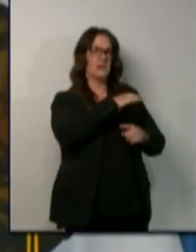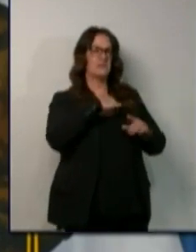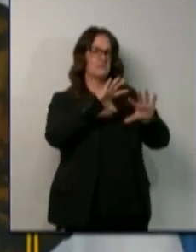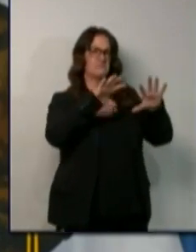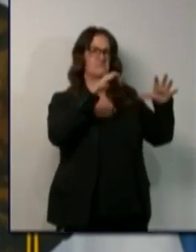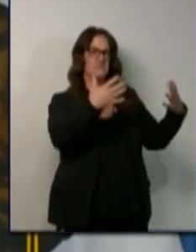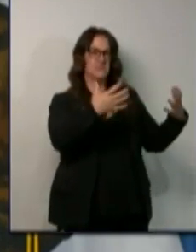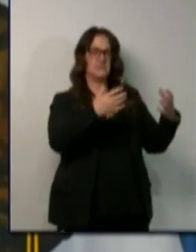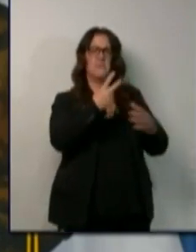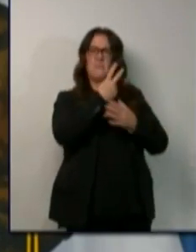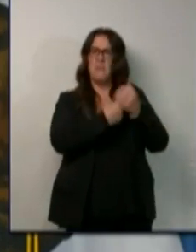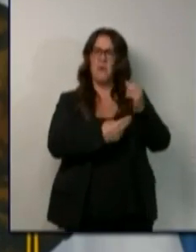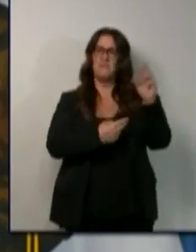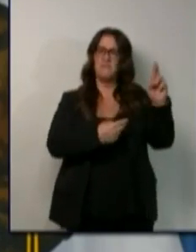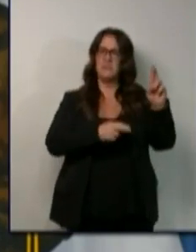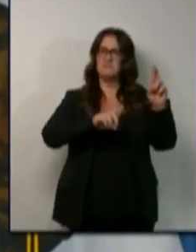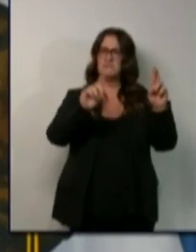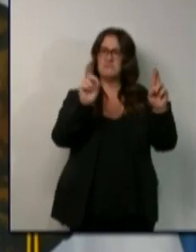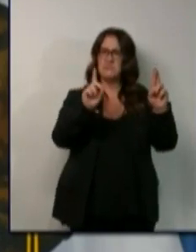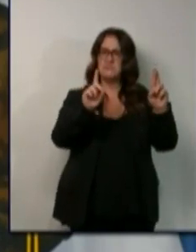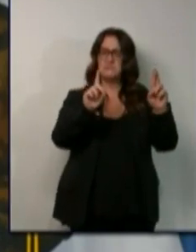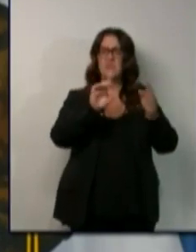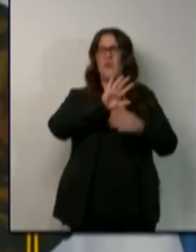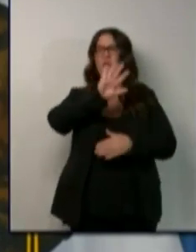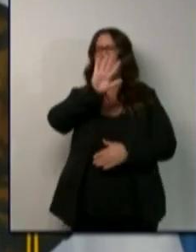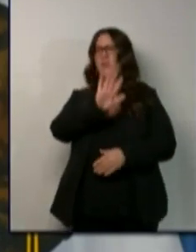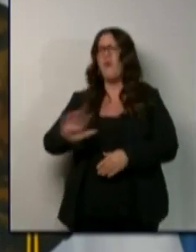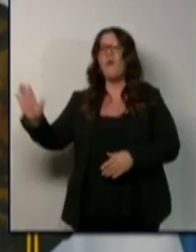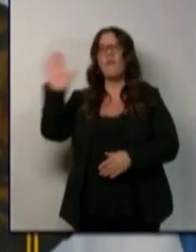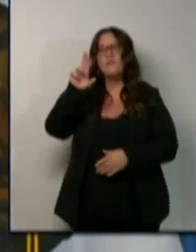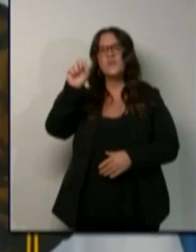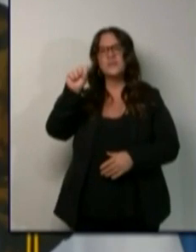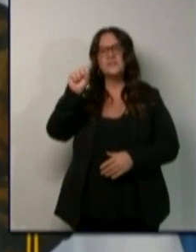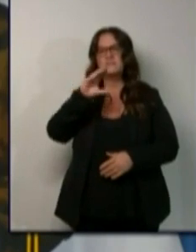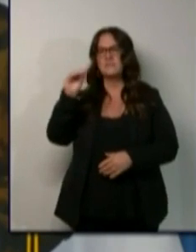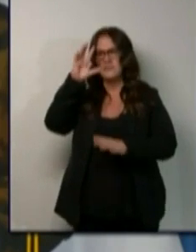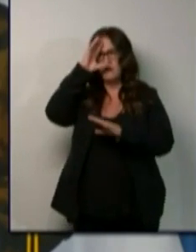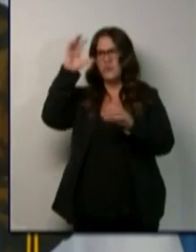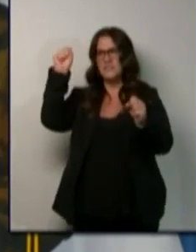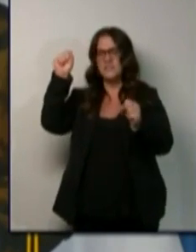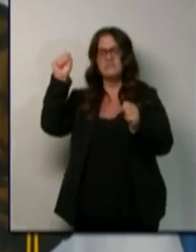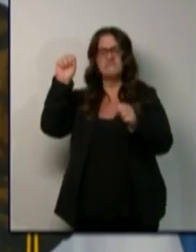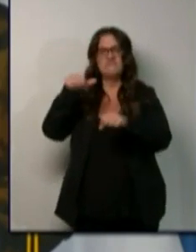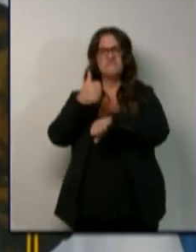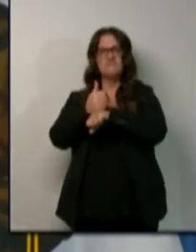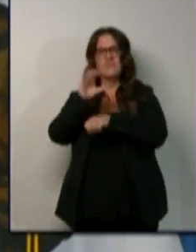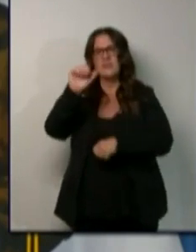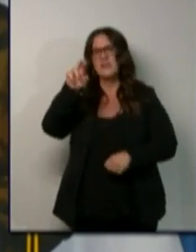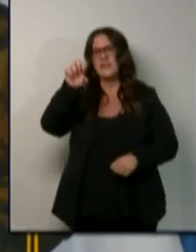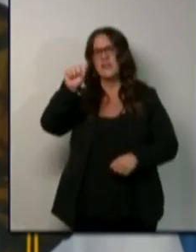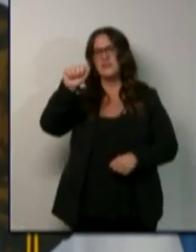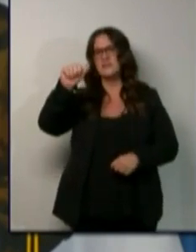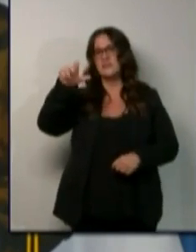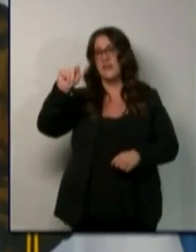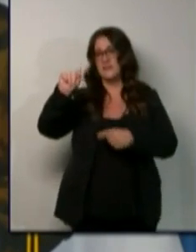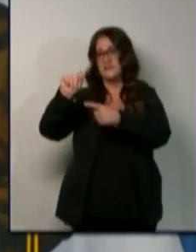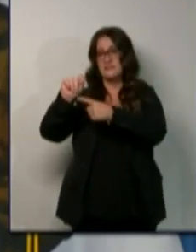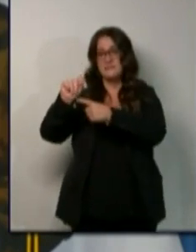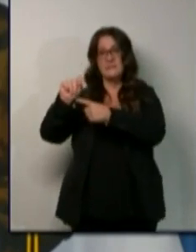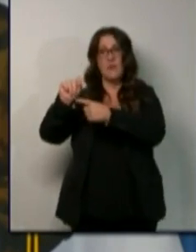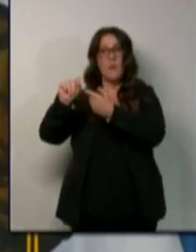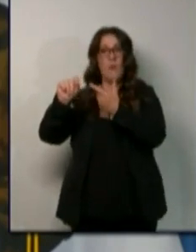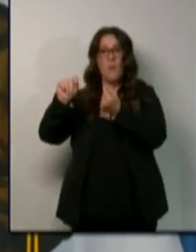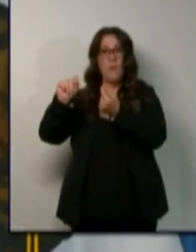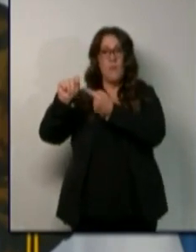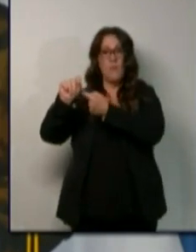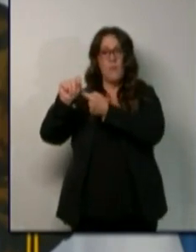and Democrat, Republican leaders across this country and the president himself with the CARES Act. The CARES Act will provide us an